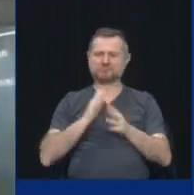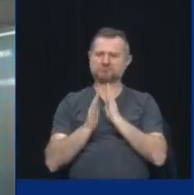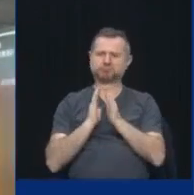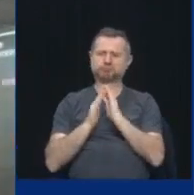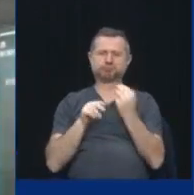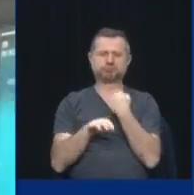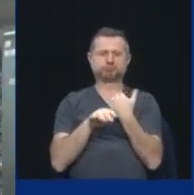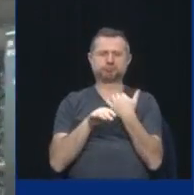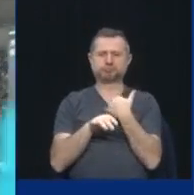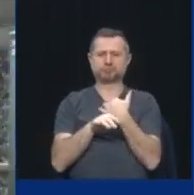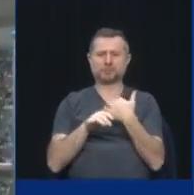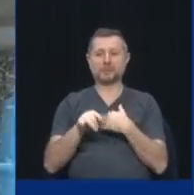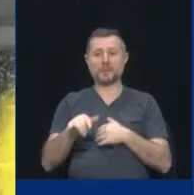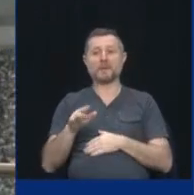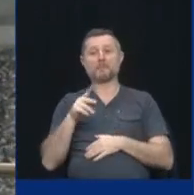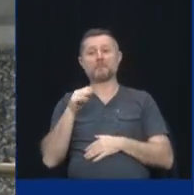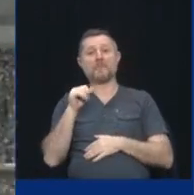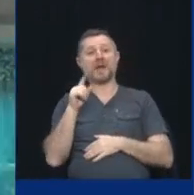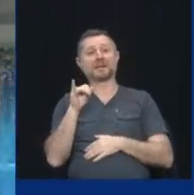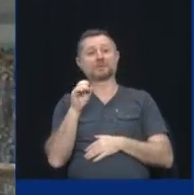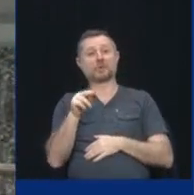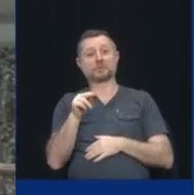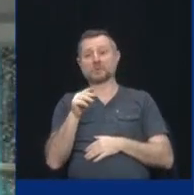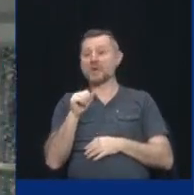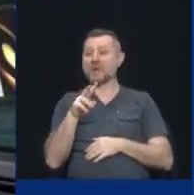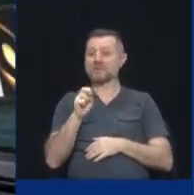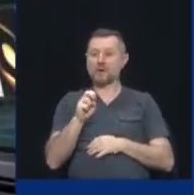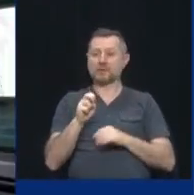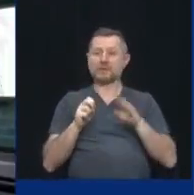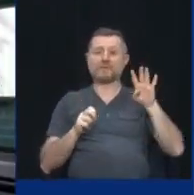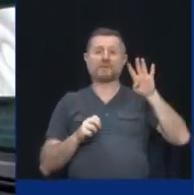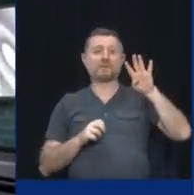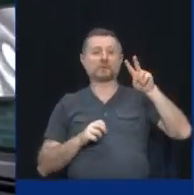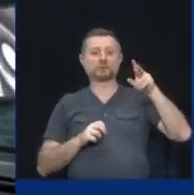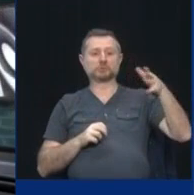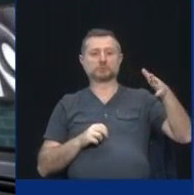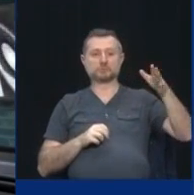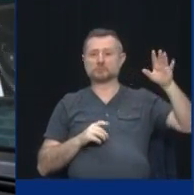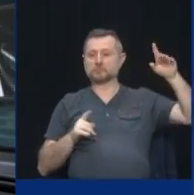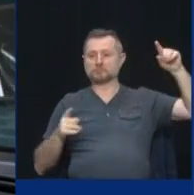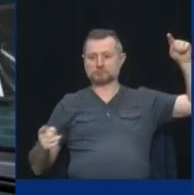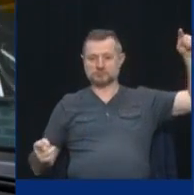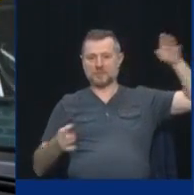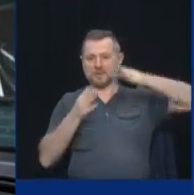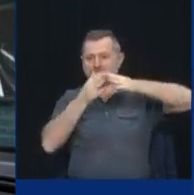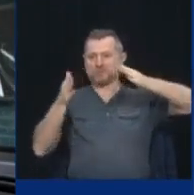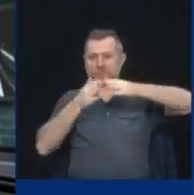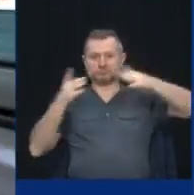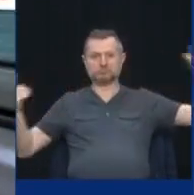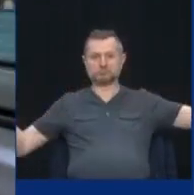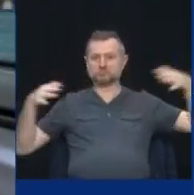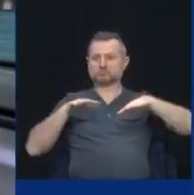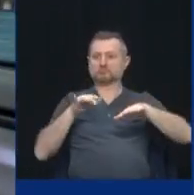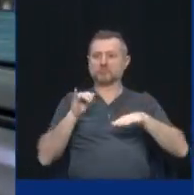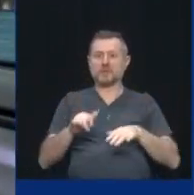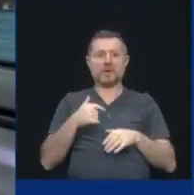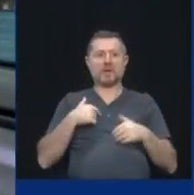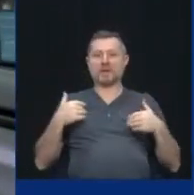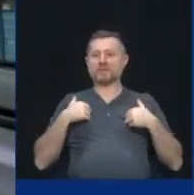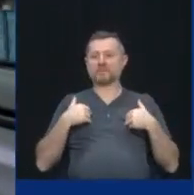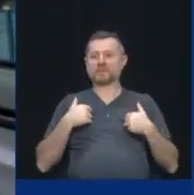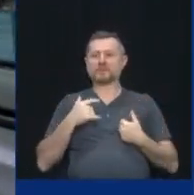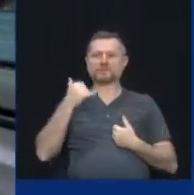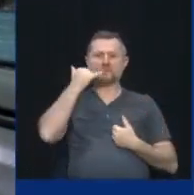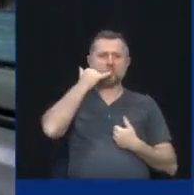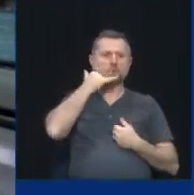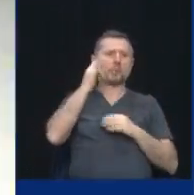along Madison Avenue from 42nd Street to 48th, and many more within Grand Central itself. There will be cellular and Wi-Fi coverage throughout